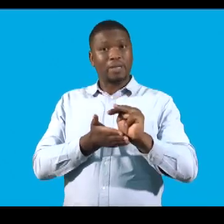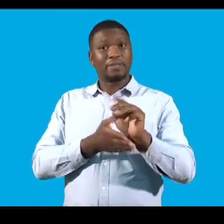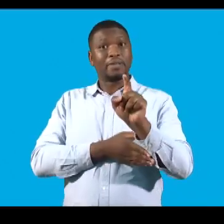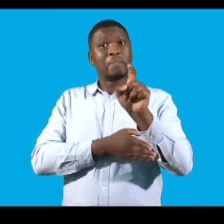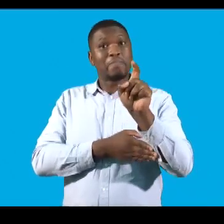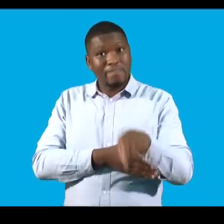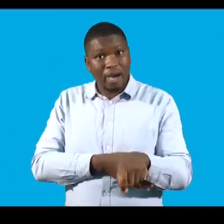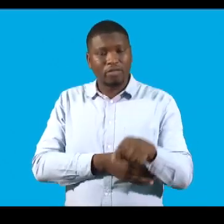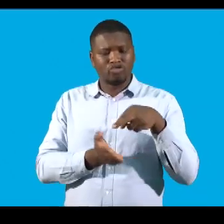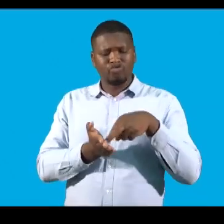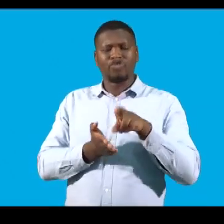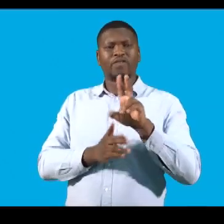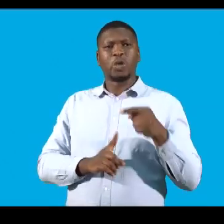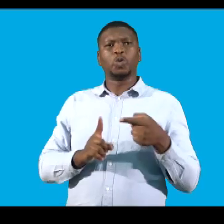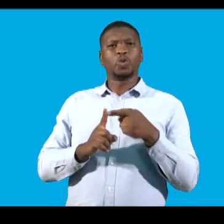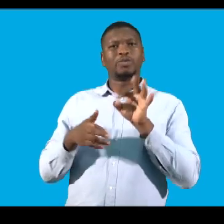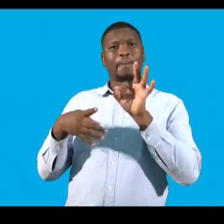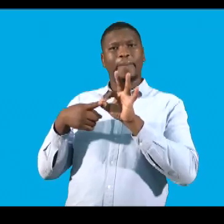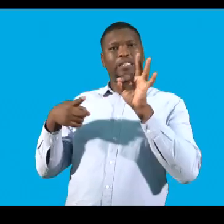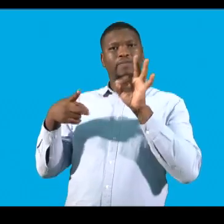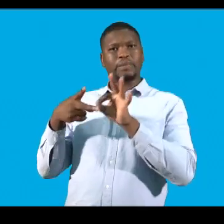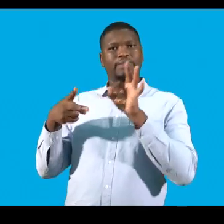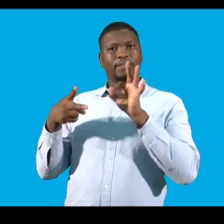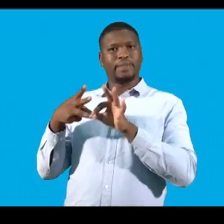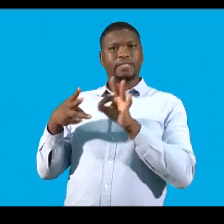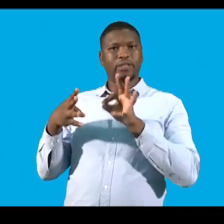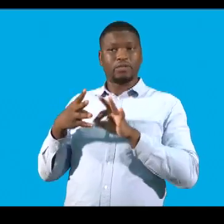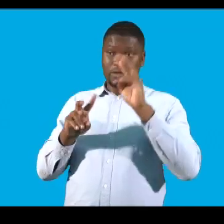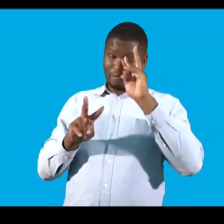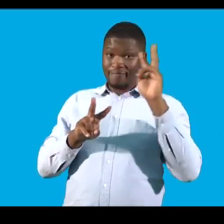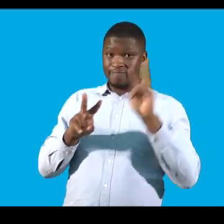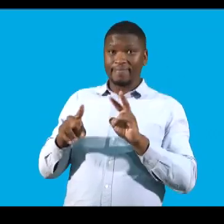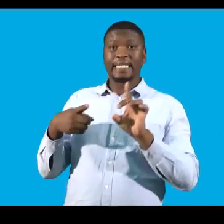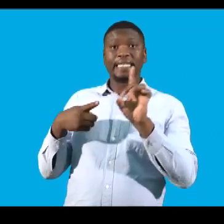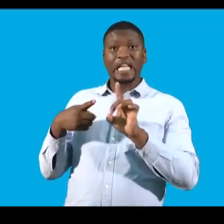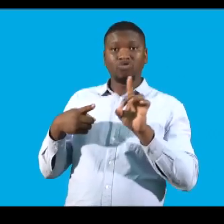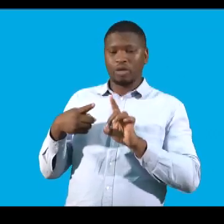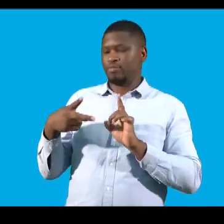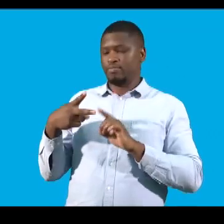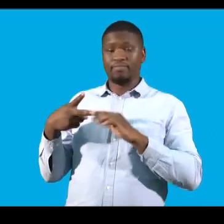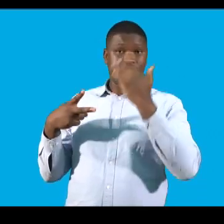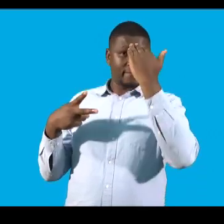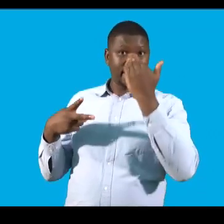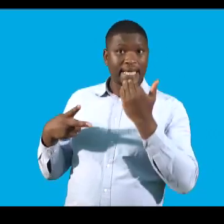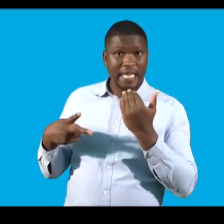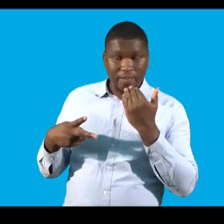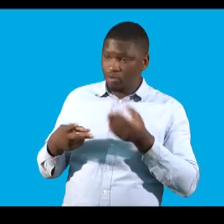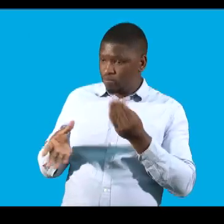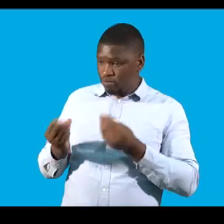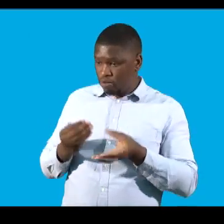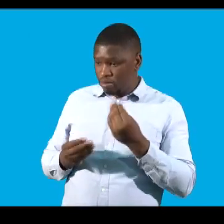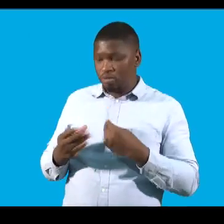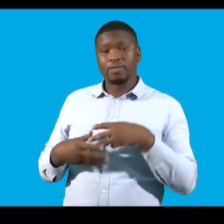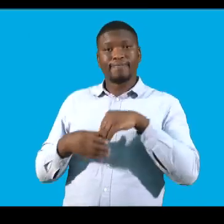message, you must actually refer to the specifics, looking at the diction, looking at the images that you